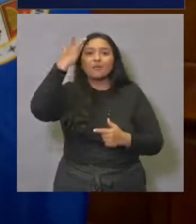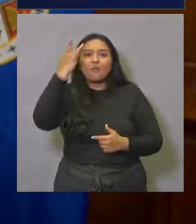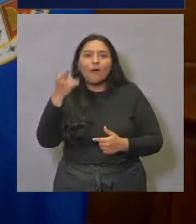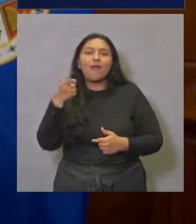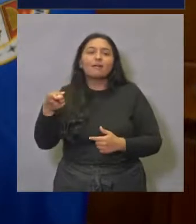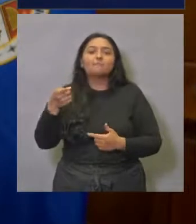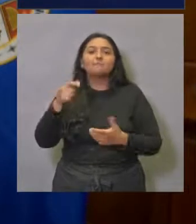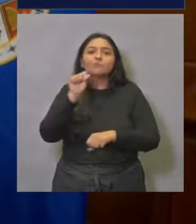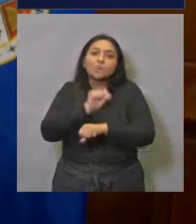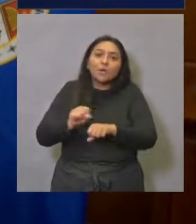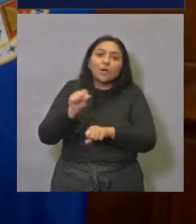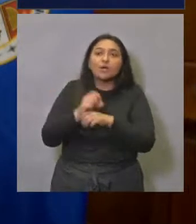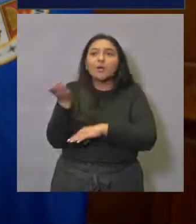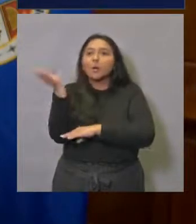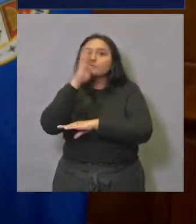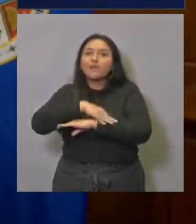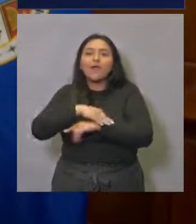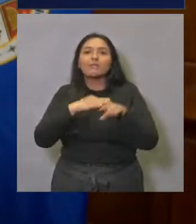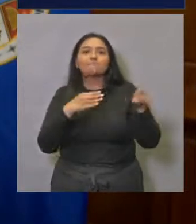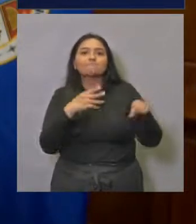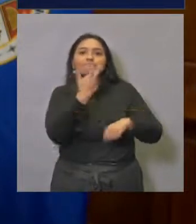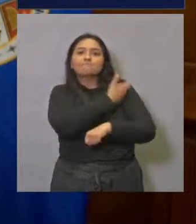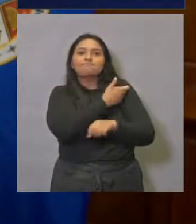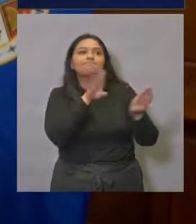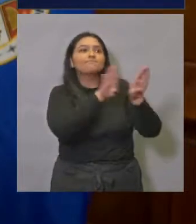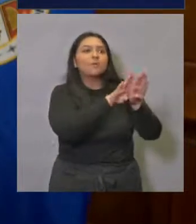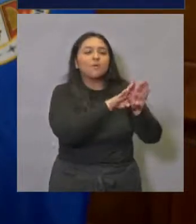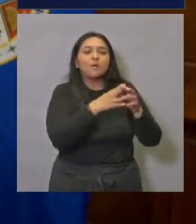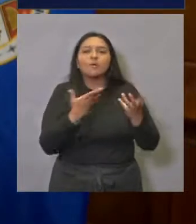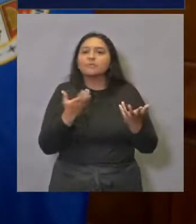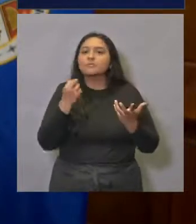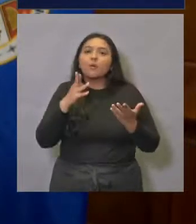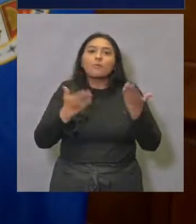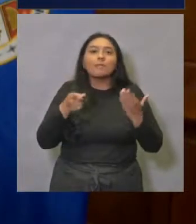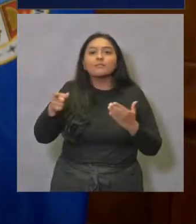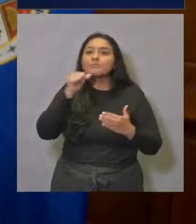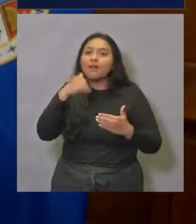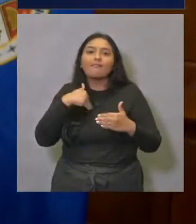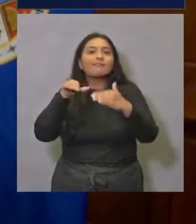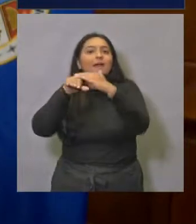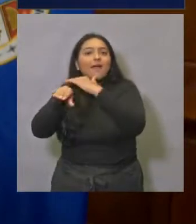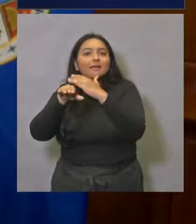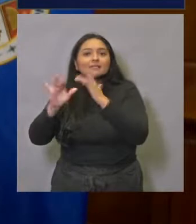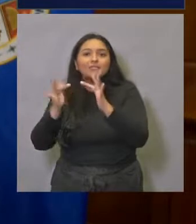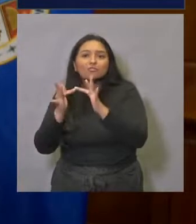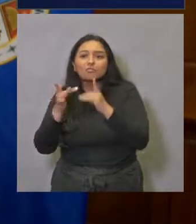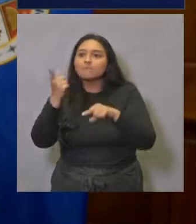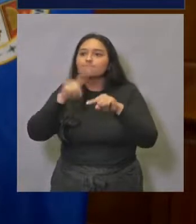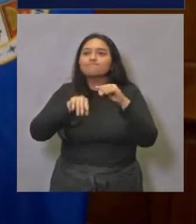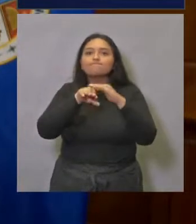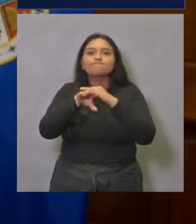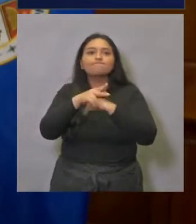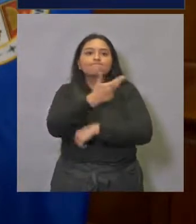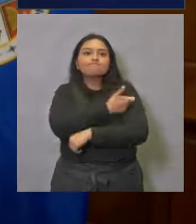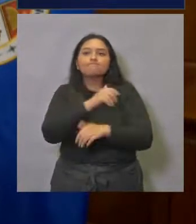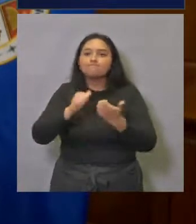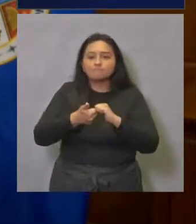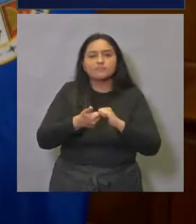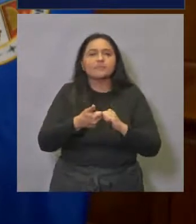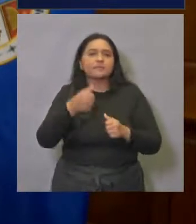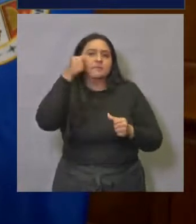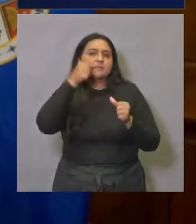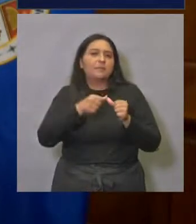or they don't have access to the internet or may have other reasons. The vaccination centers in communities with